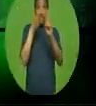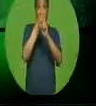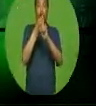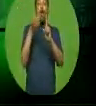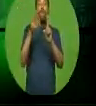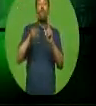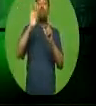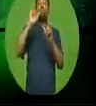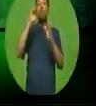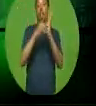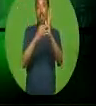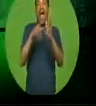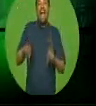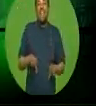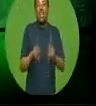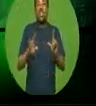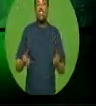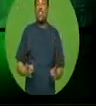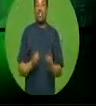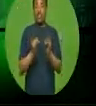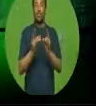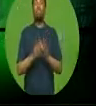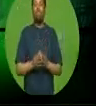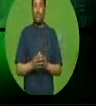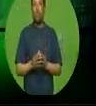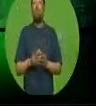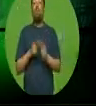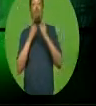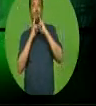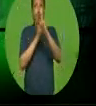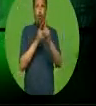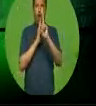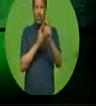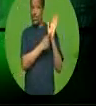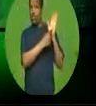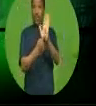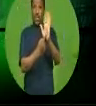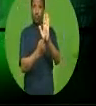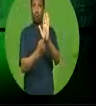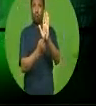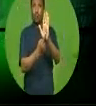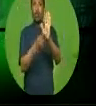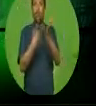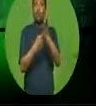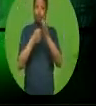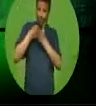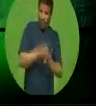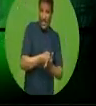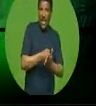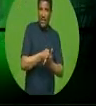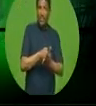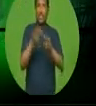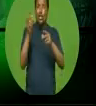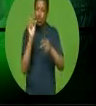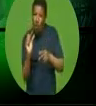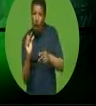Proponents or advocates of the Uni-Modal agricultural strategy forward justifications